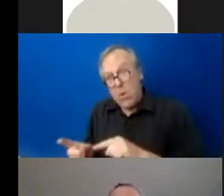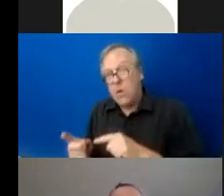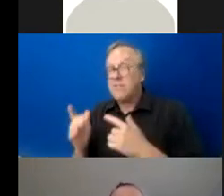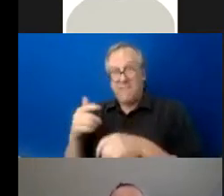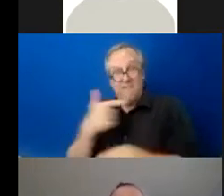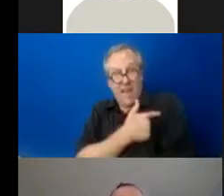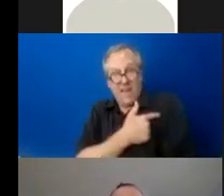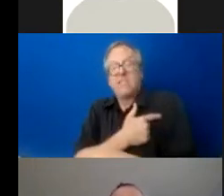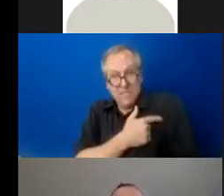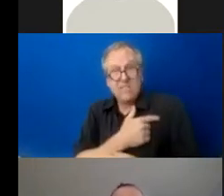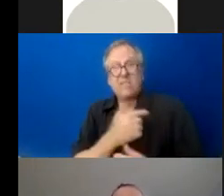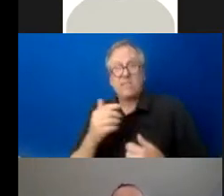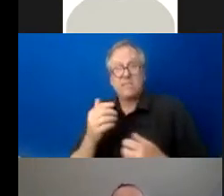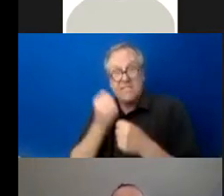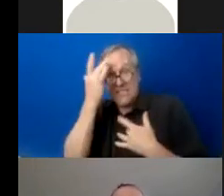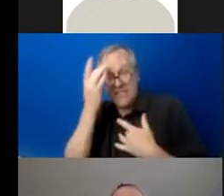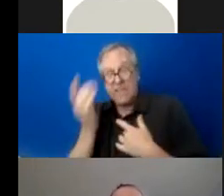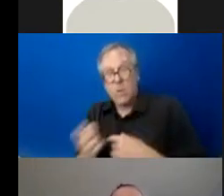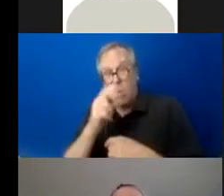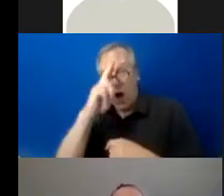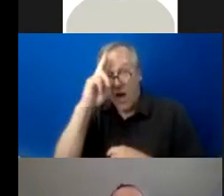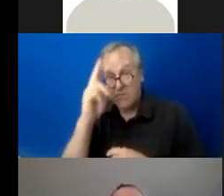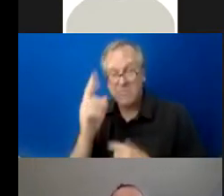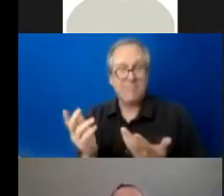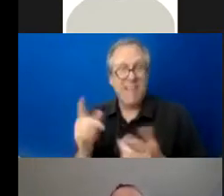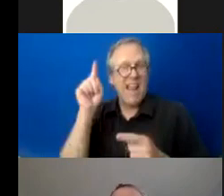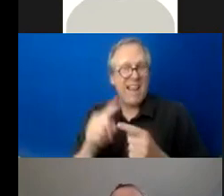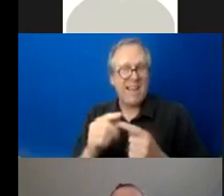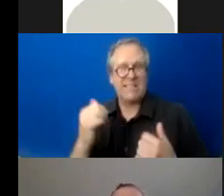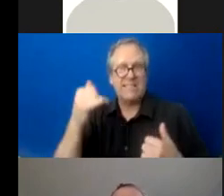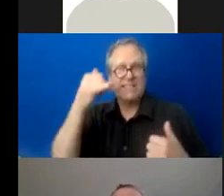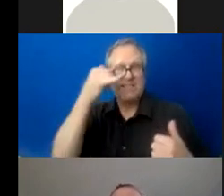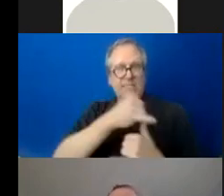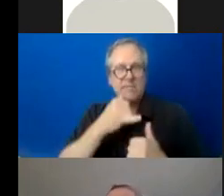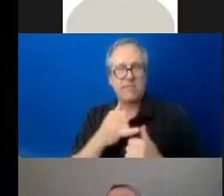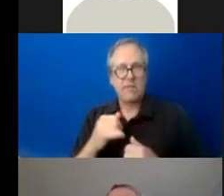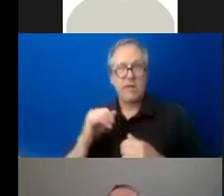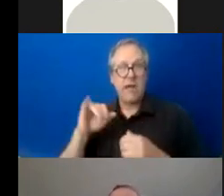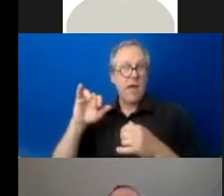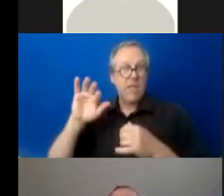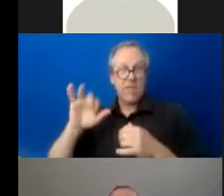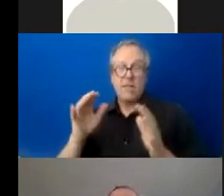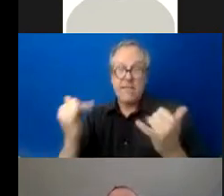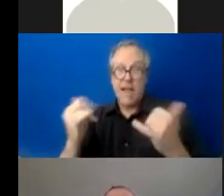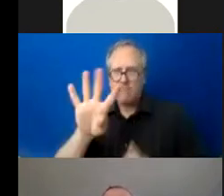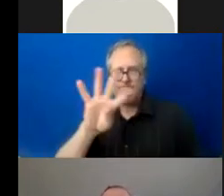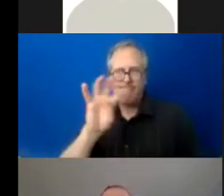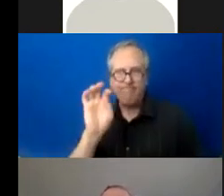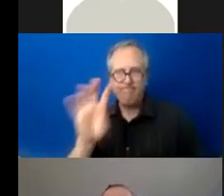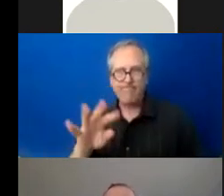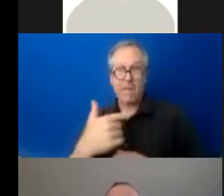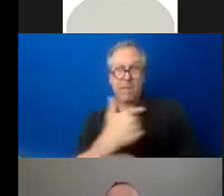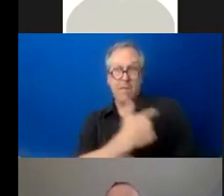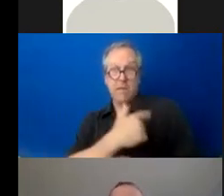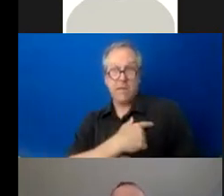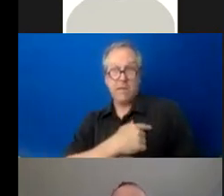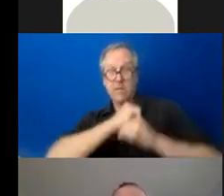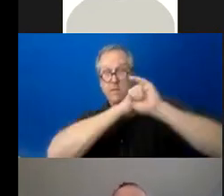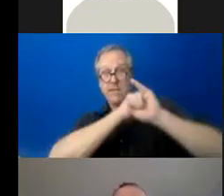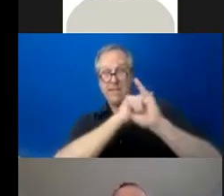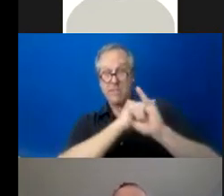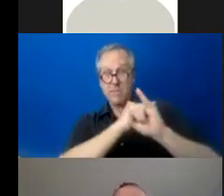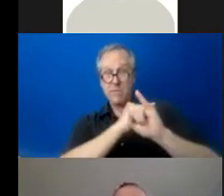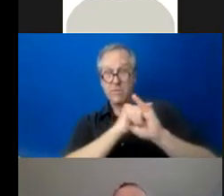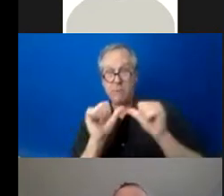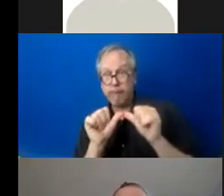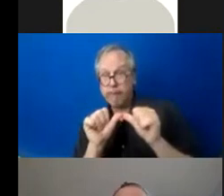vaccinated get COVID-19. What we don't know is how long this immunity will last. We are still trying to figure that out. You know, all of us getting the vaccines now are kind of part of